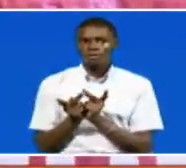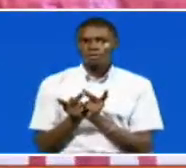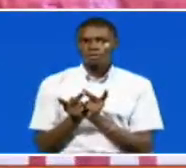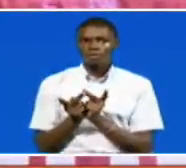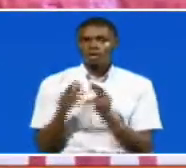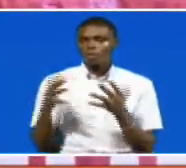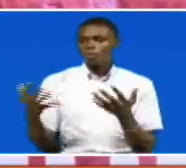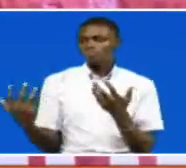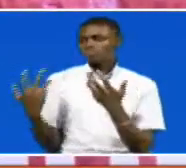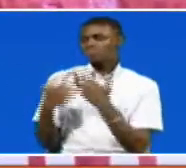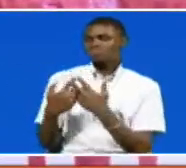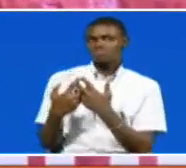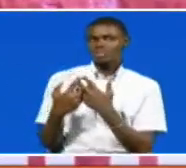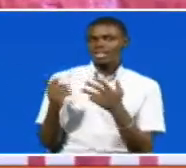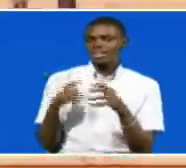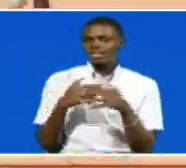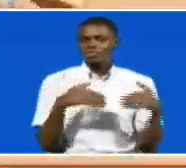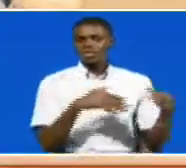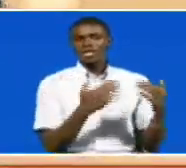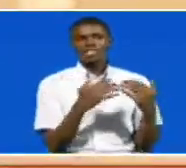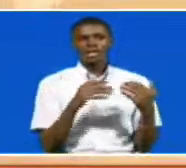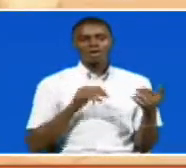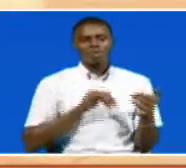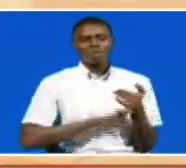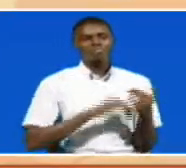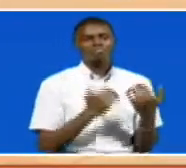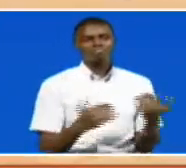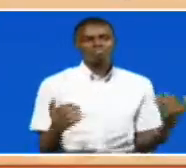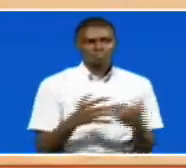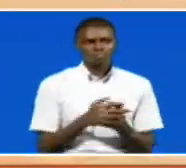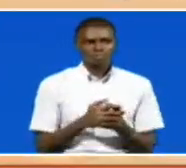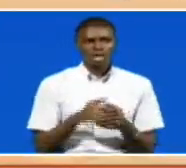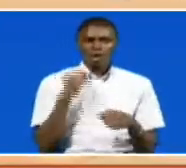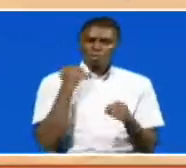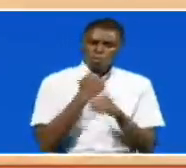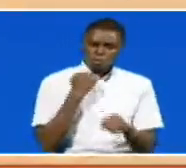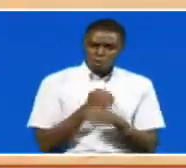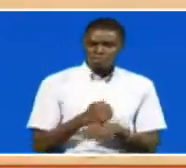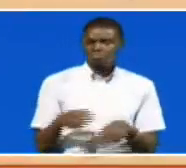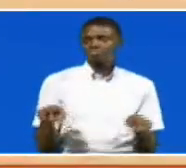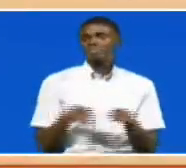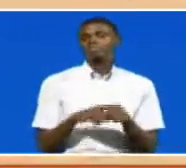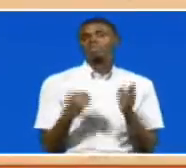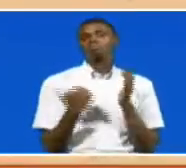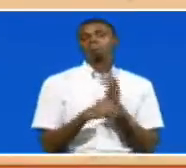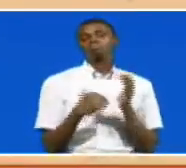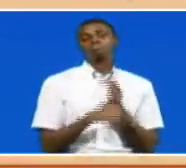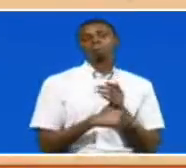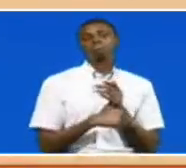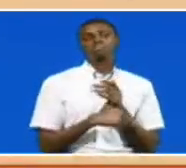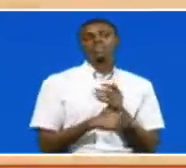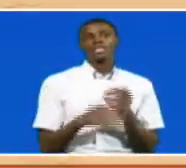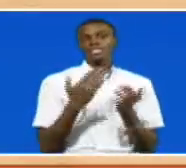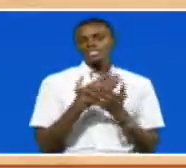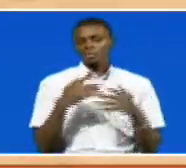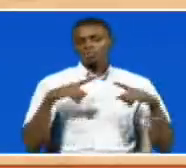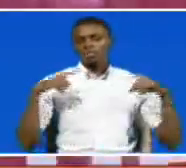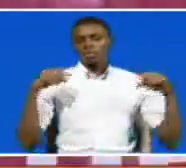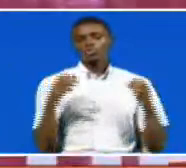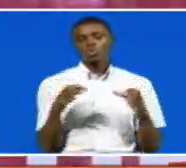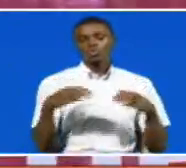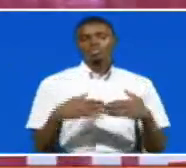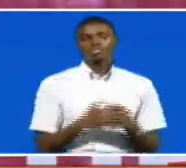ama unaenda repatriation, ati unawacha bibi na watoto. Getting work has also been a thorn in the flesh to some of the host